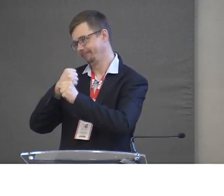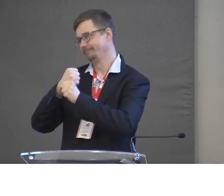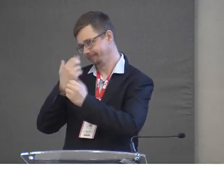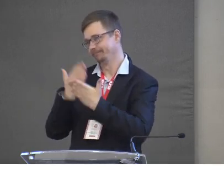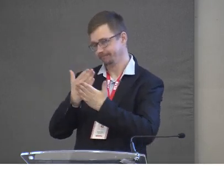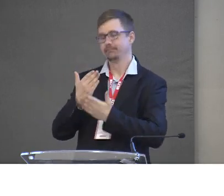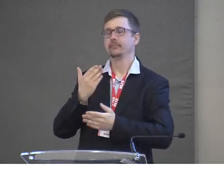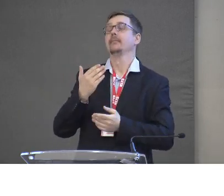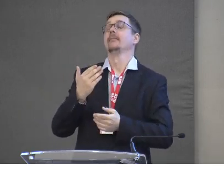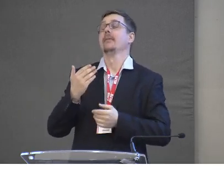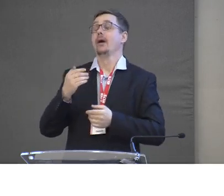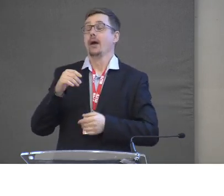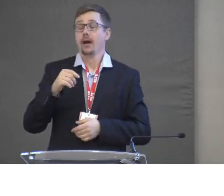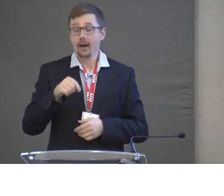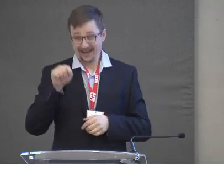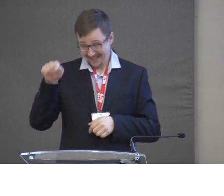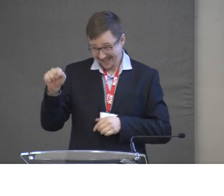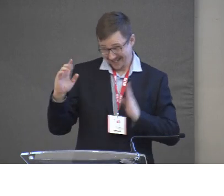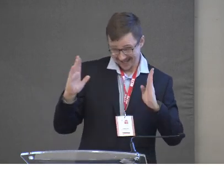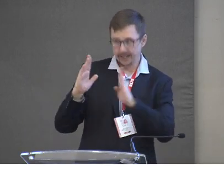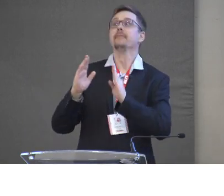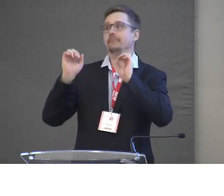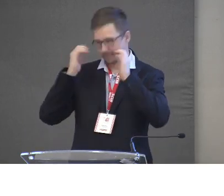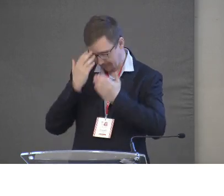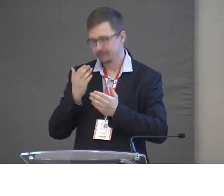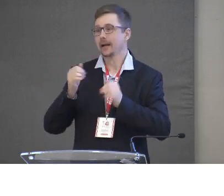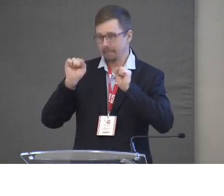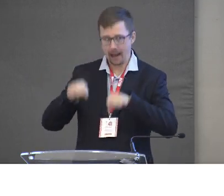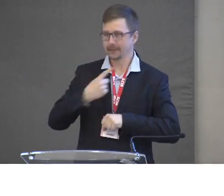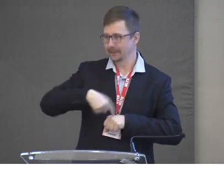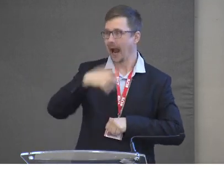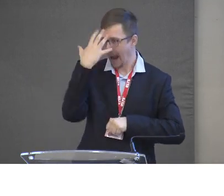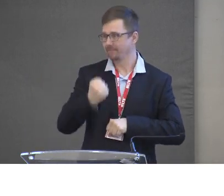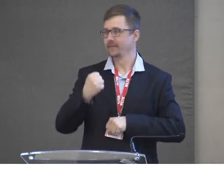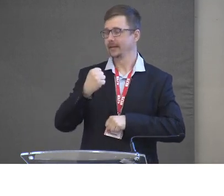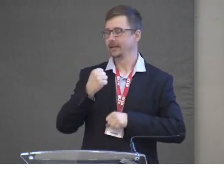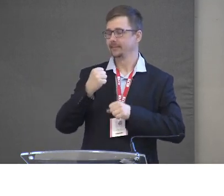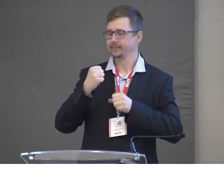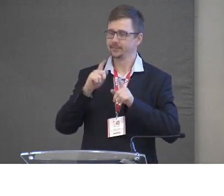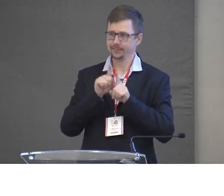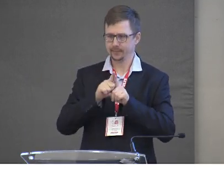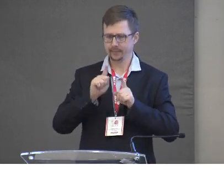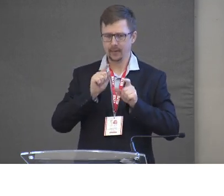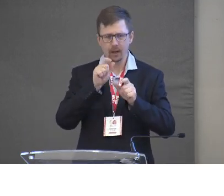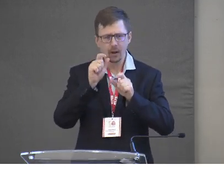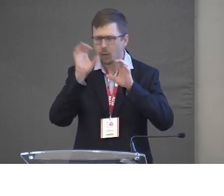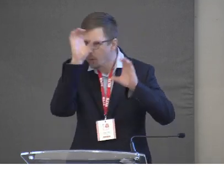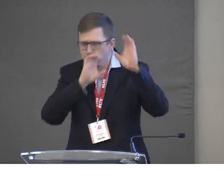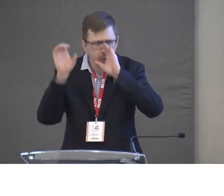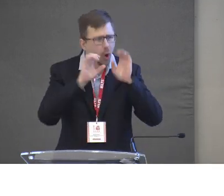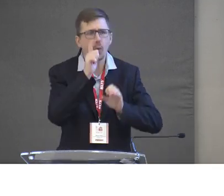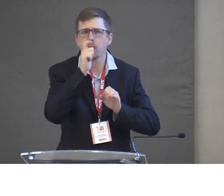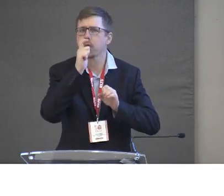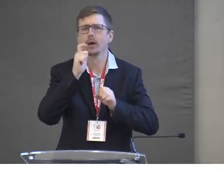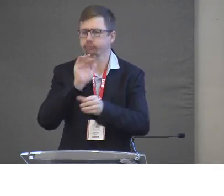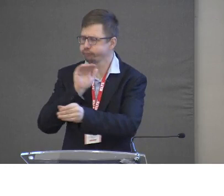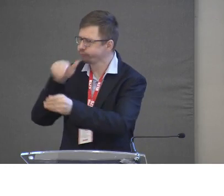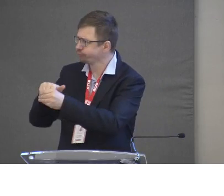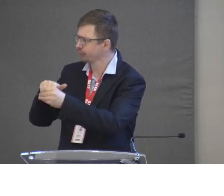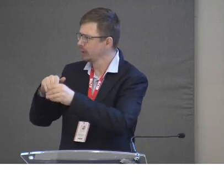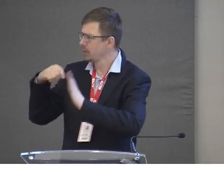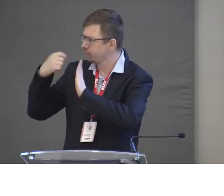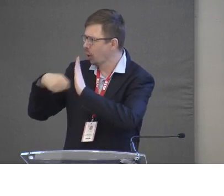Instead of 5 years, which was originally envisioned, we had a 3-year project duration, during which